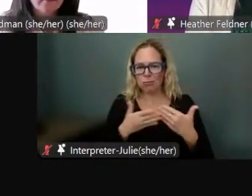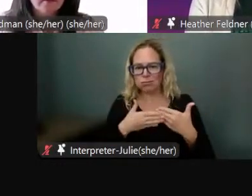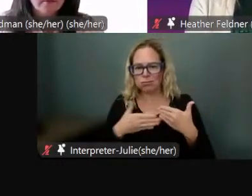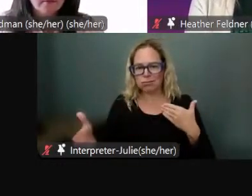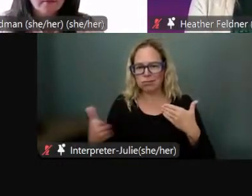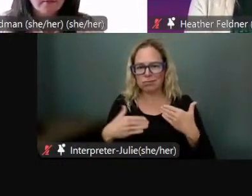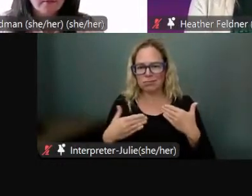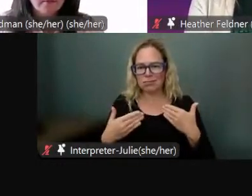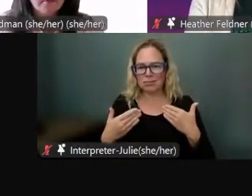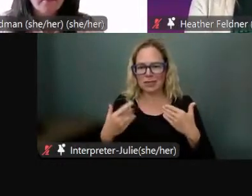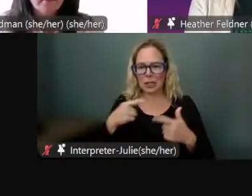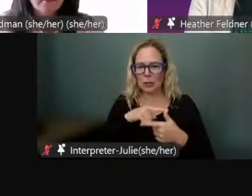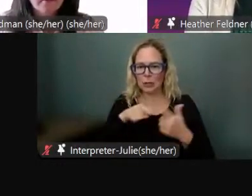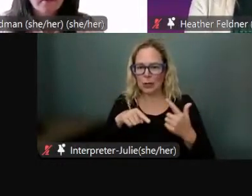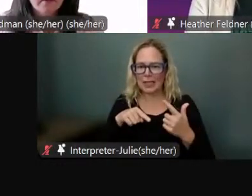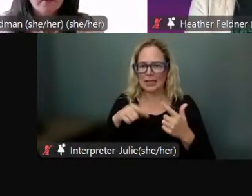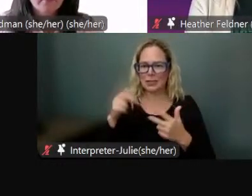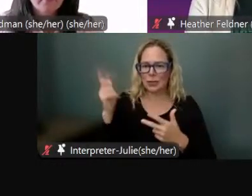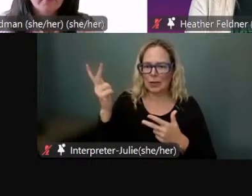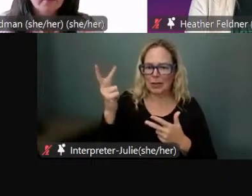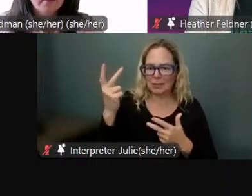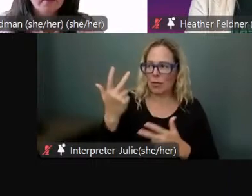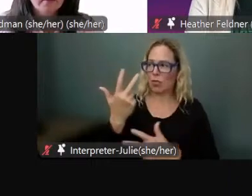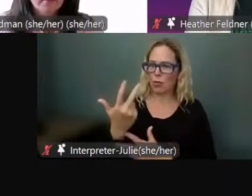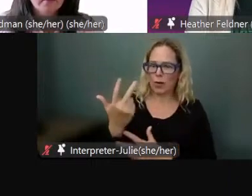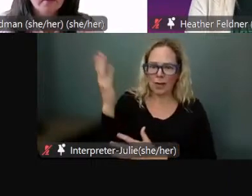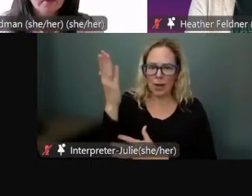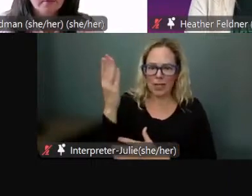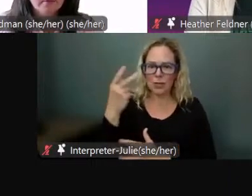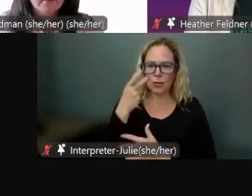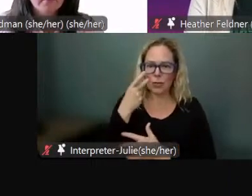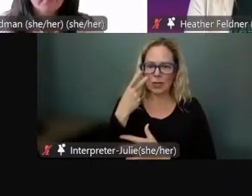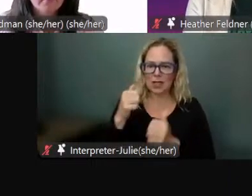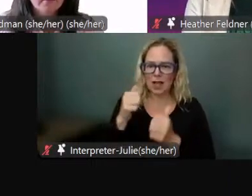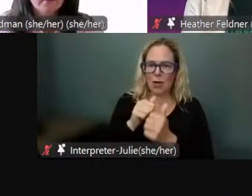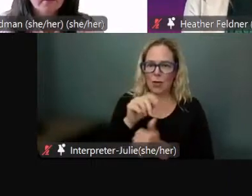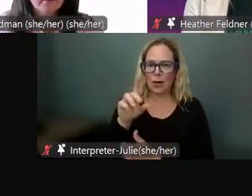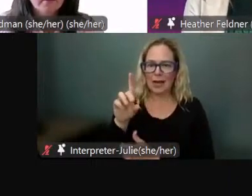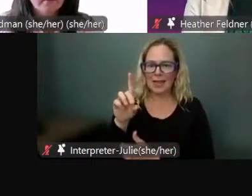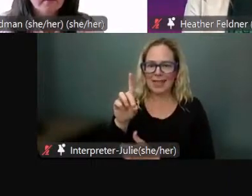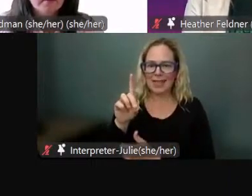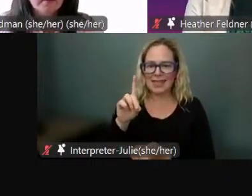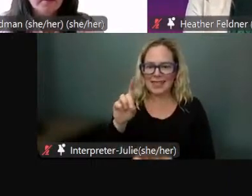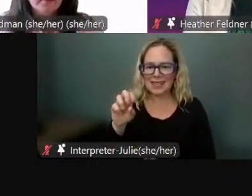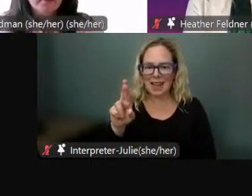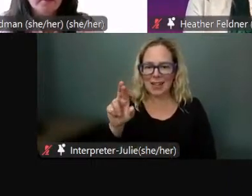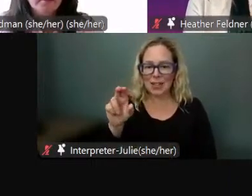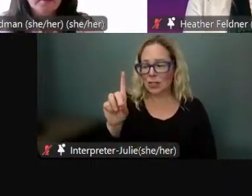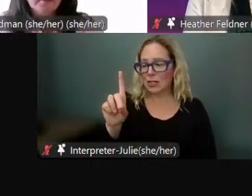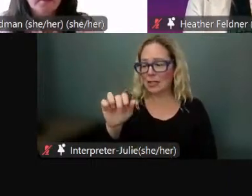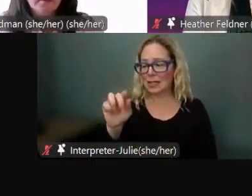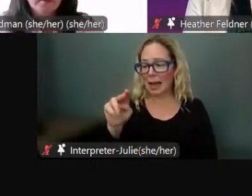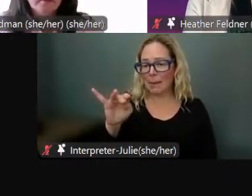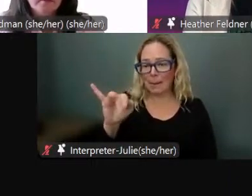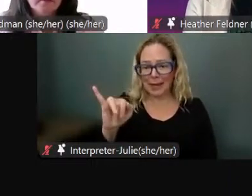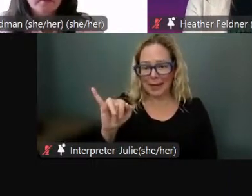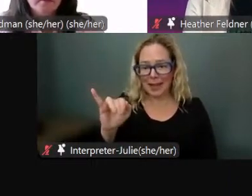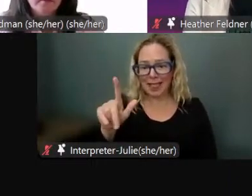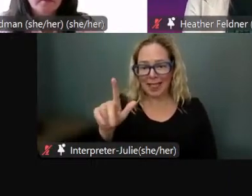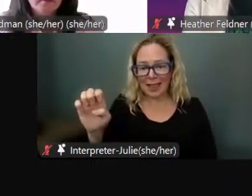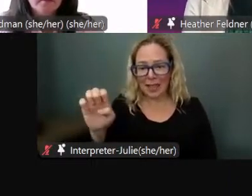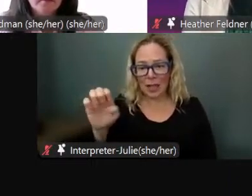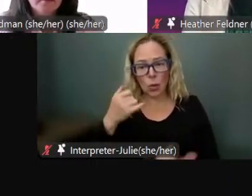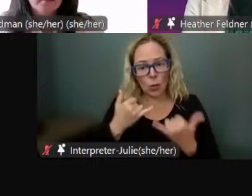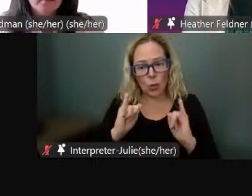our presentations. As we saw with Dr. Danby Lee's work, we still need to do some